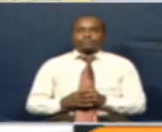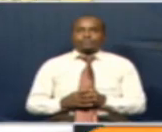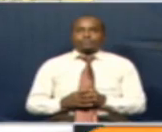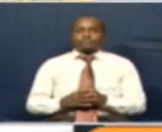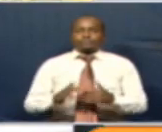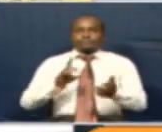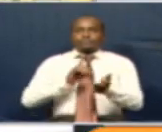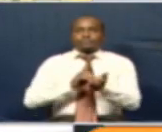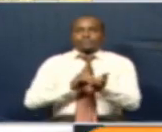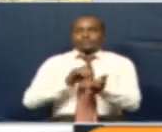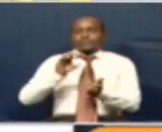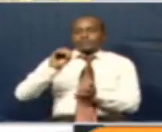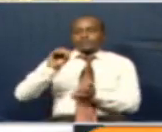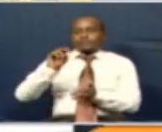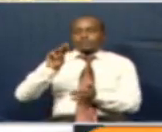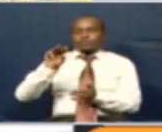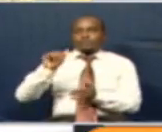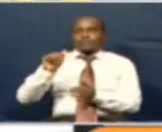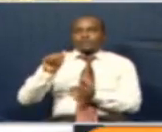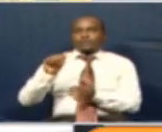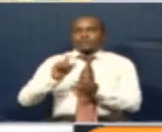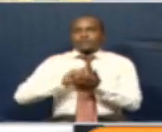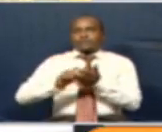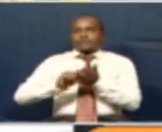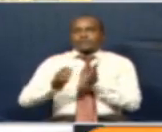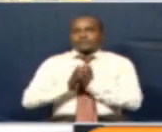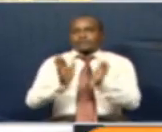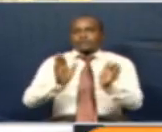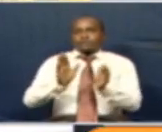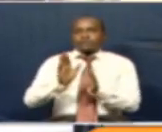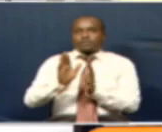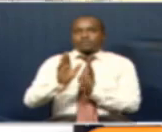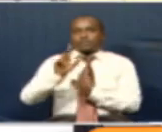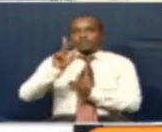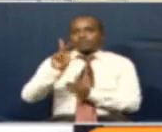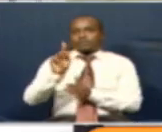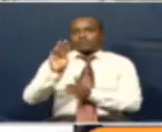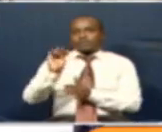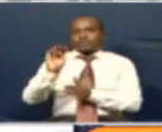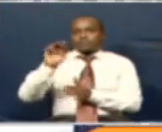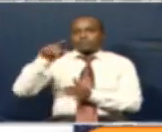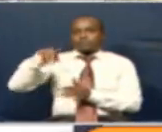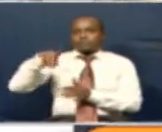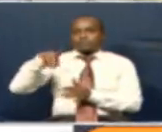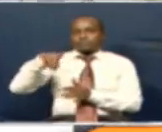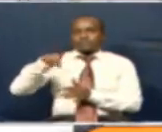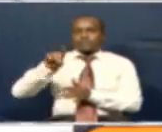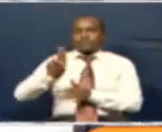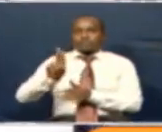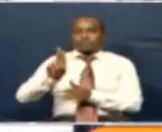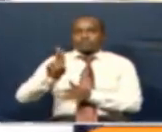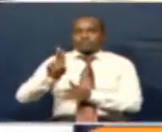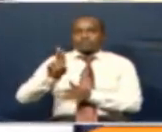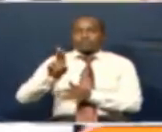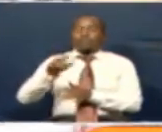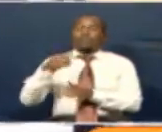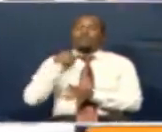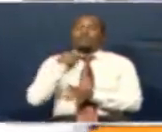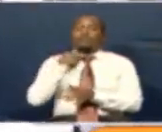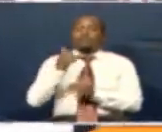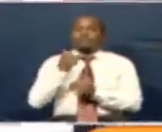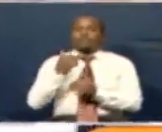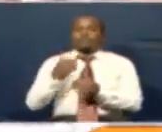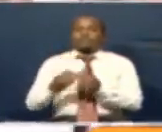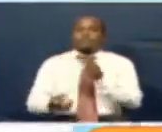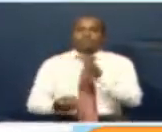Dr. Ouma Oluga is the Secretary General of the Kenya Medical Practitioners and Dentists Union, the union that last year mounted one of the